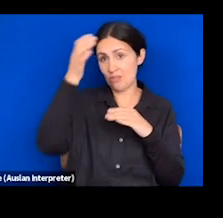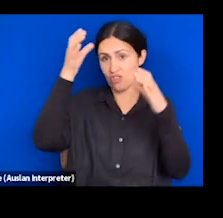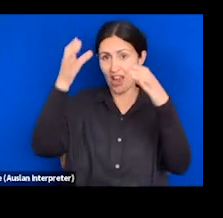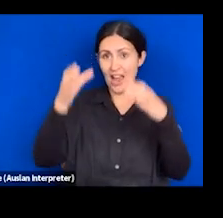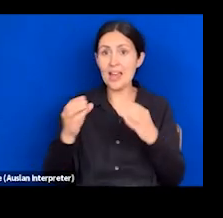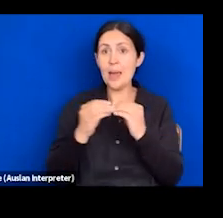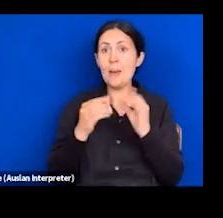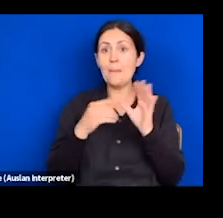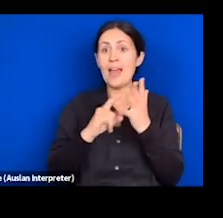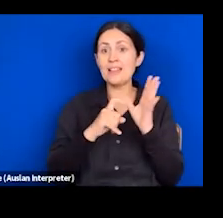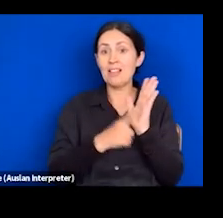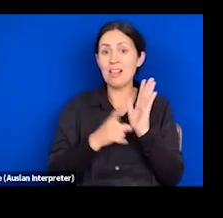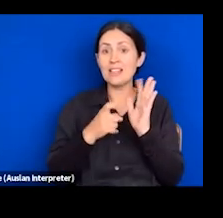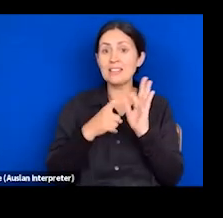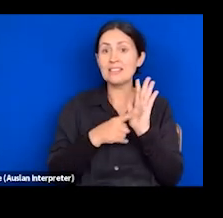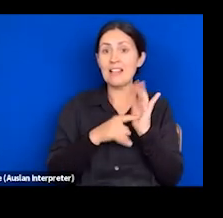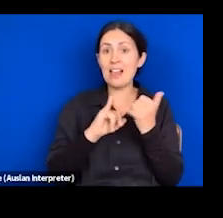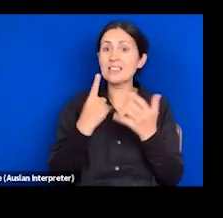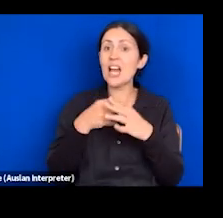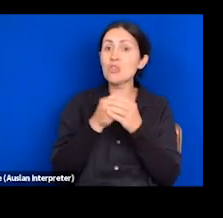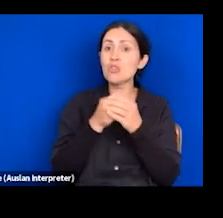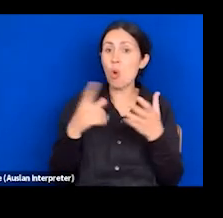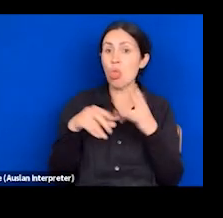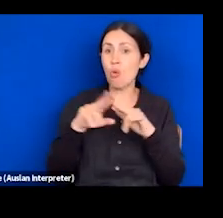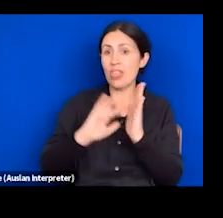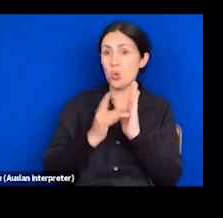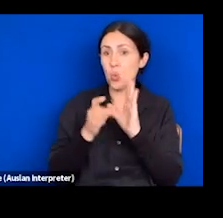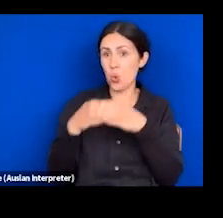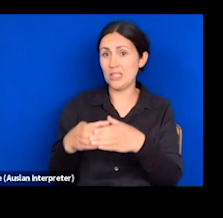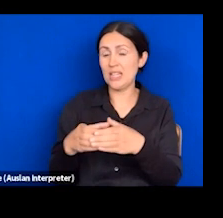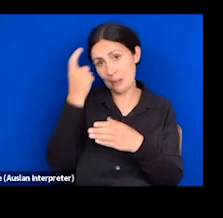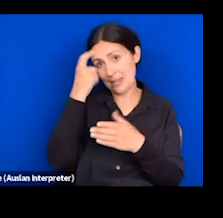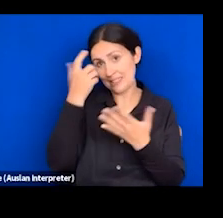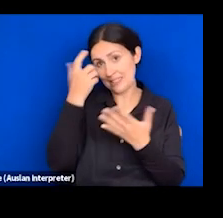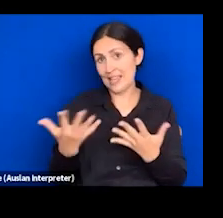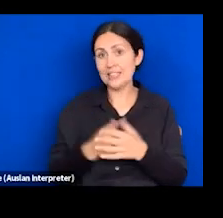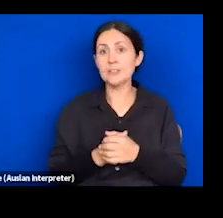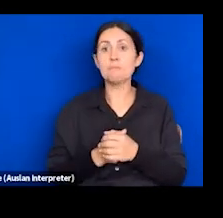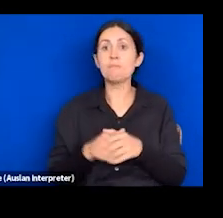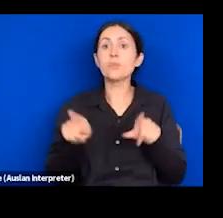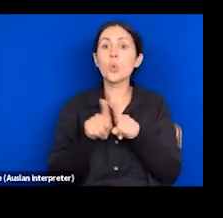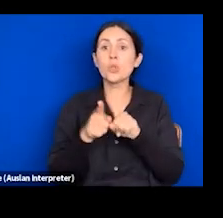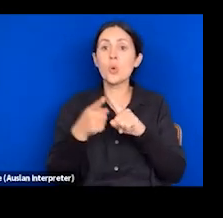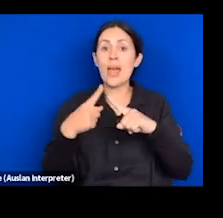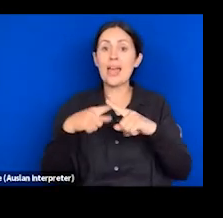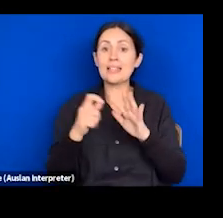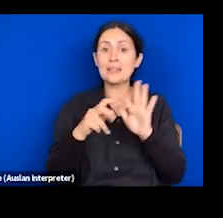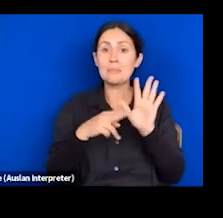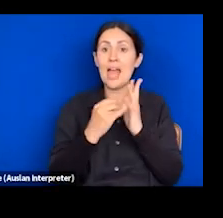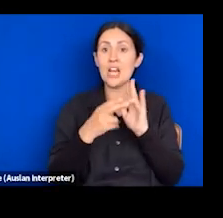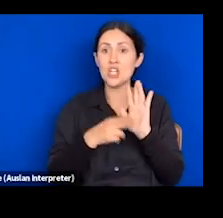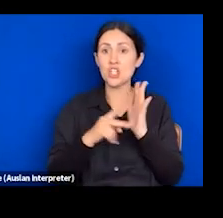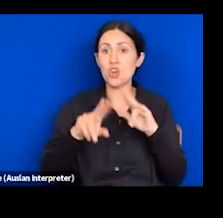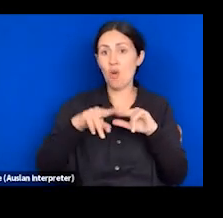progenitor cells and the growth of the cortex itself. It makes a lot of sense. We can also look at expansion of the brain within